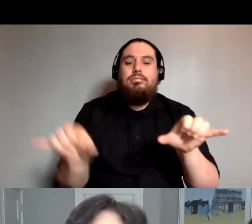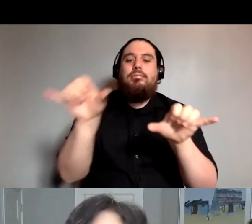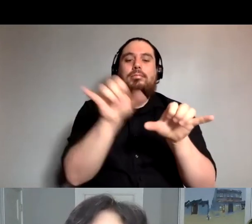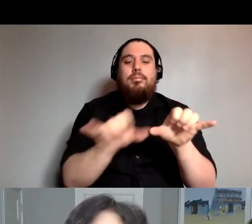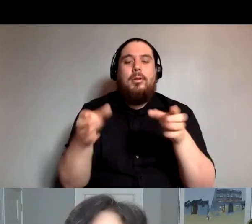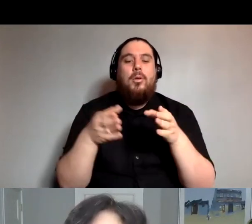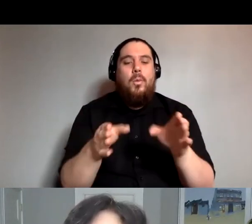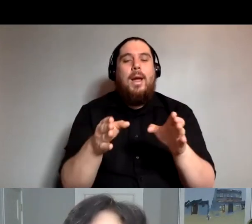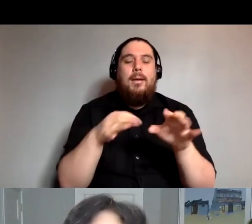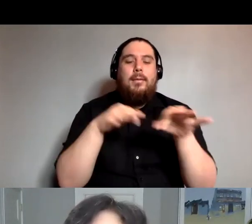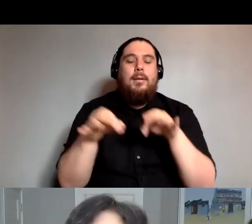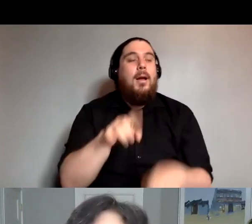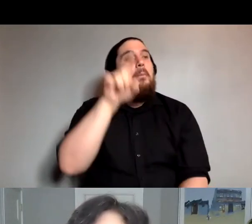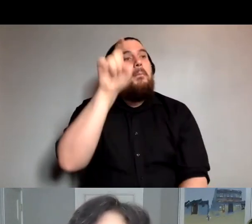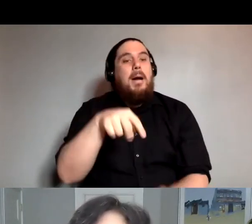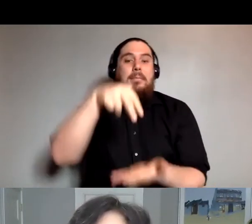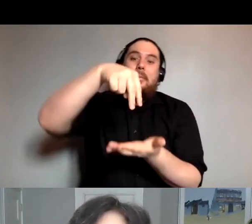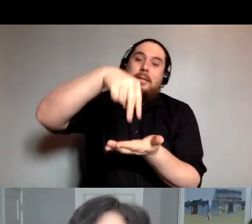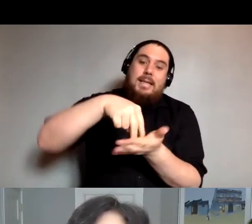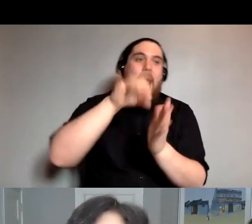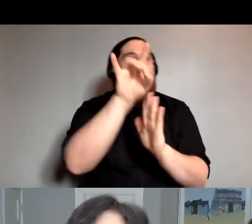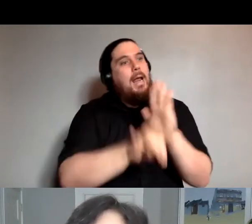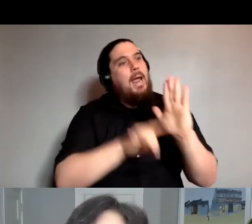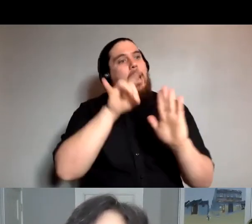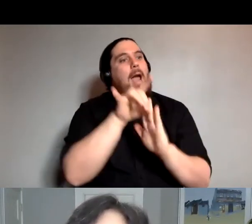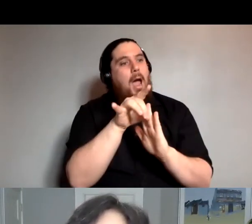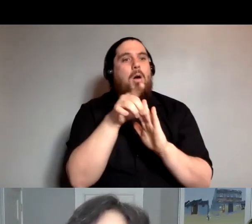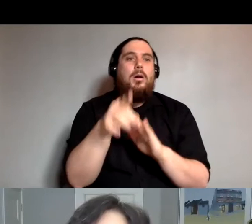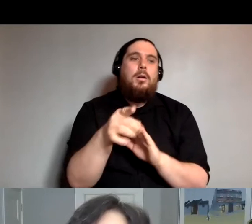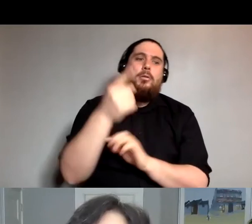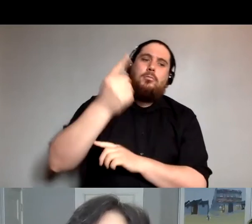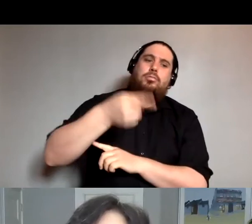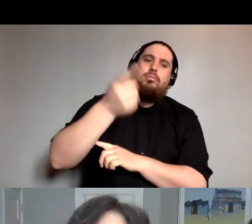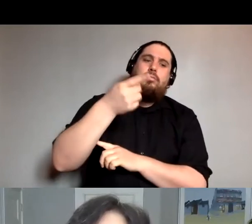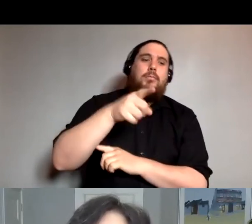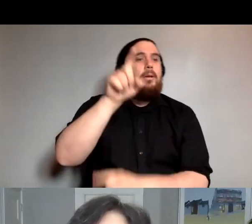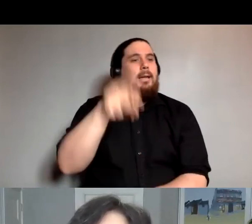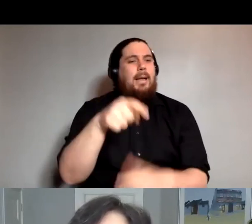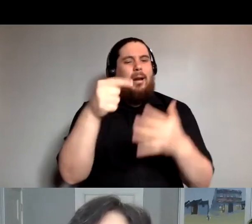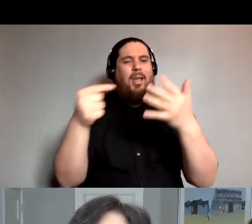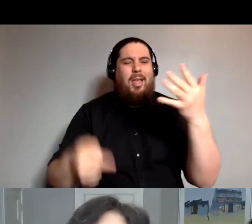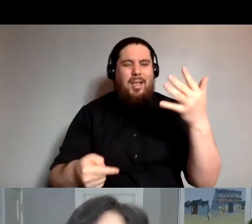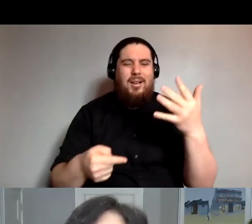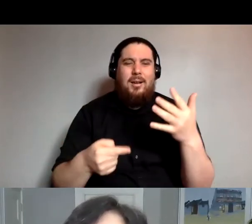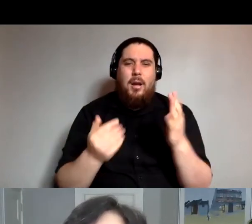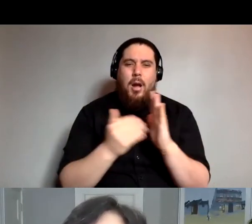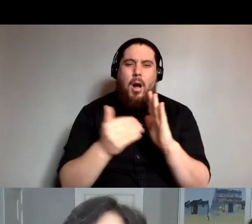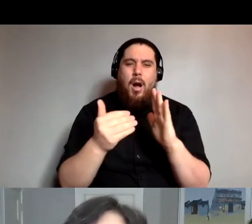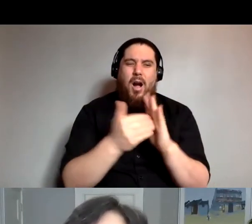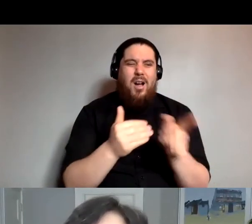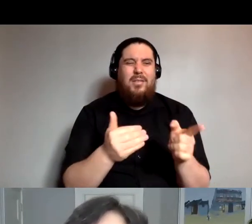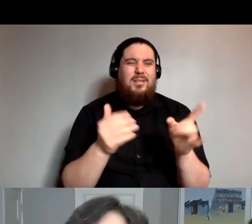able to stand for 8 hours, be a corporate commando, and all of this kind of stuff, which quite often is full of